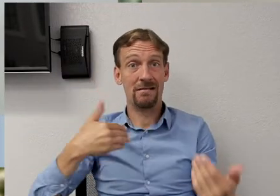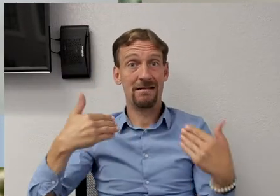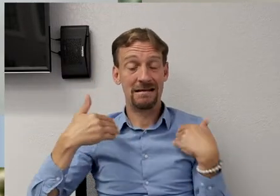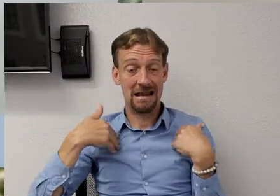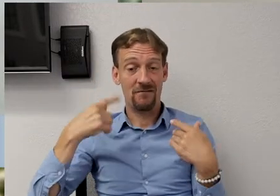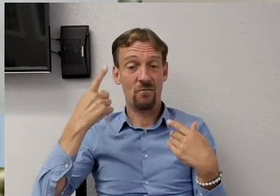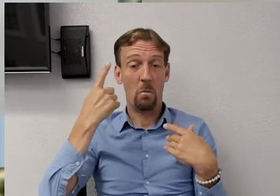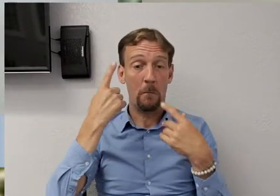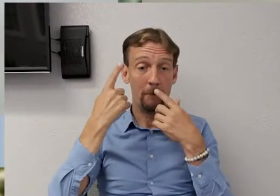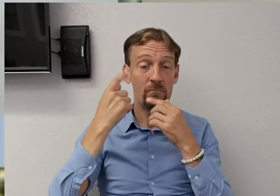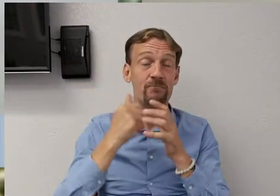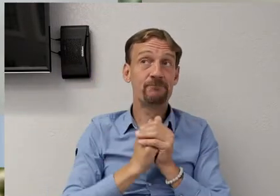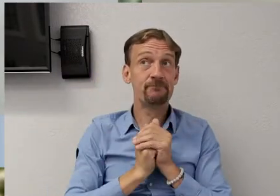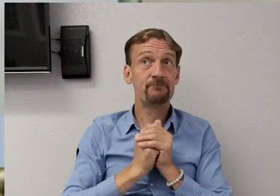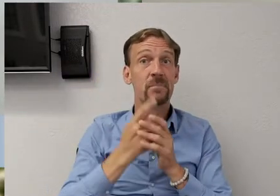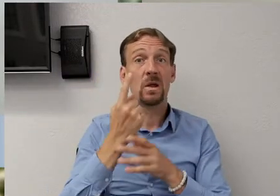dedicated